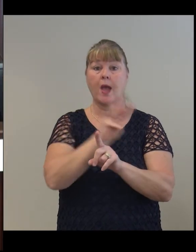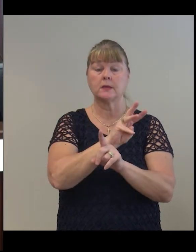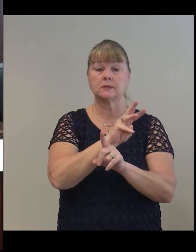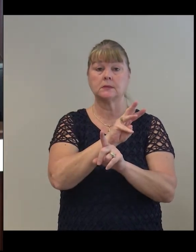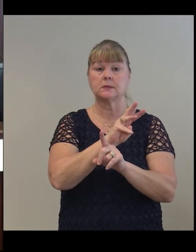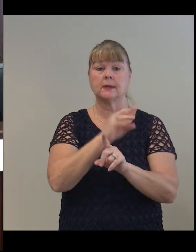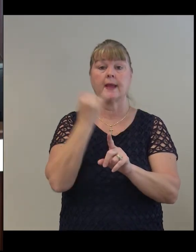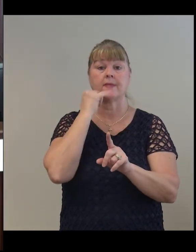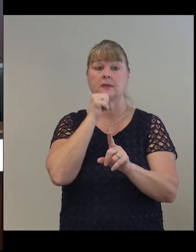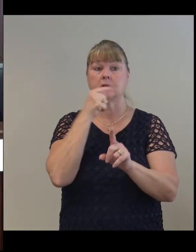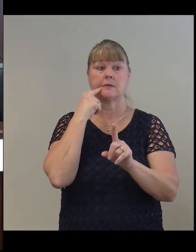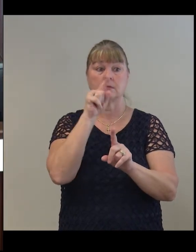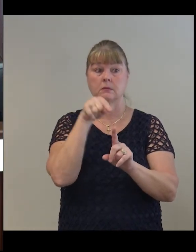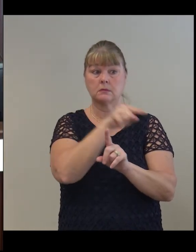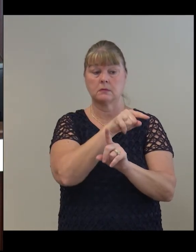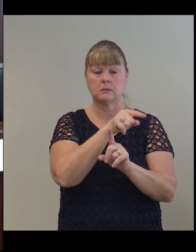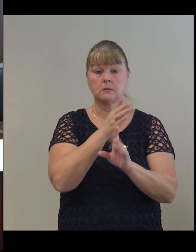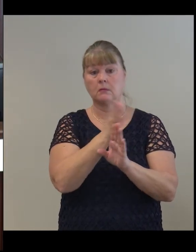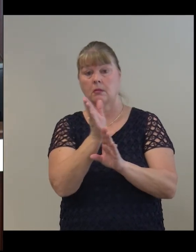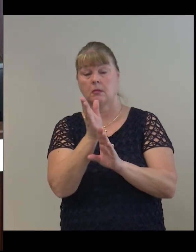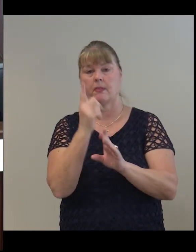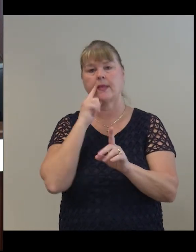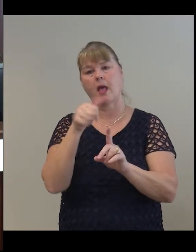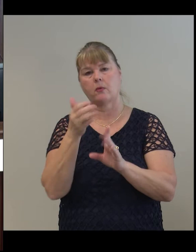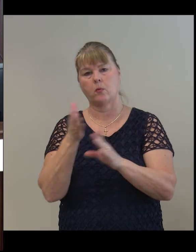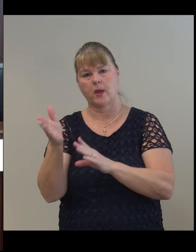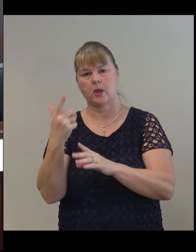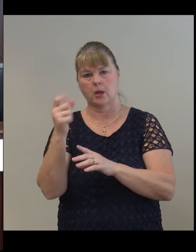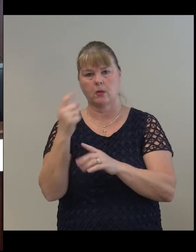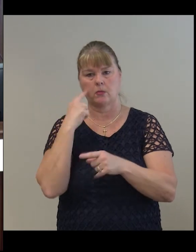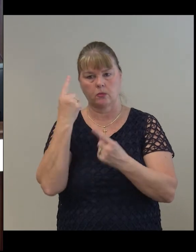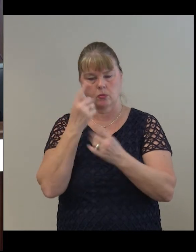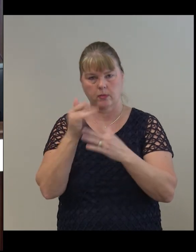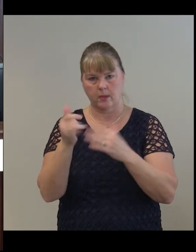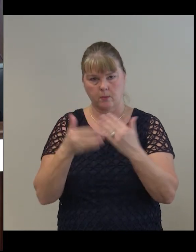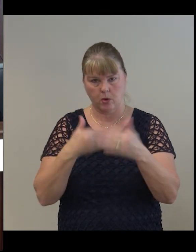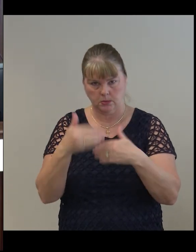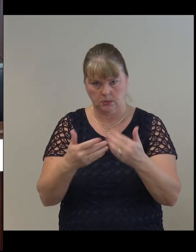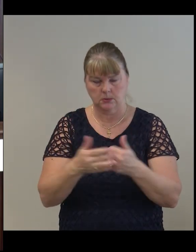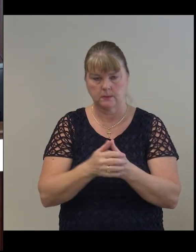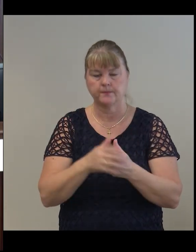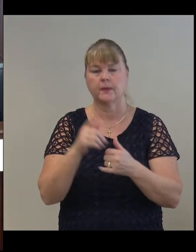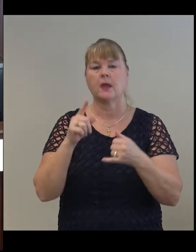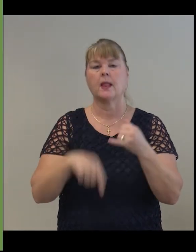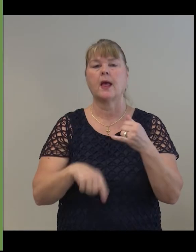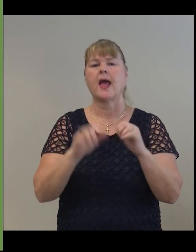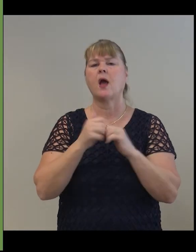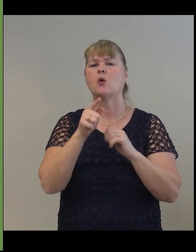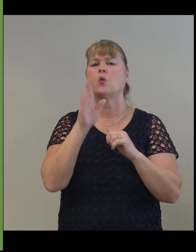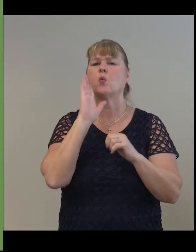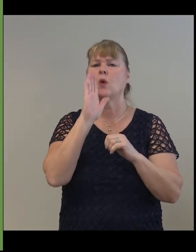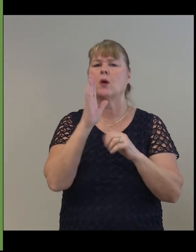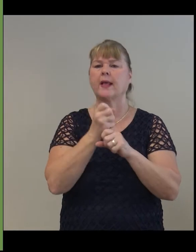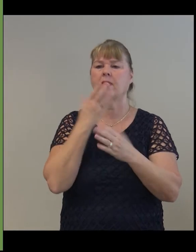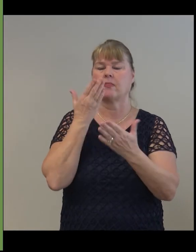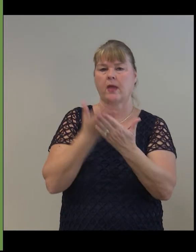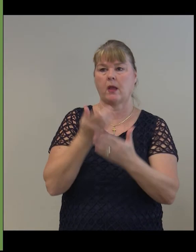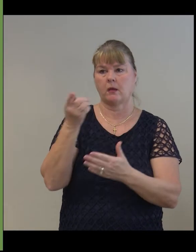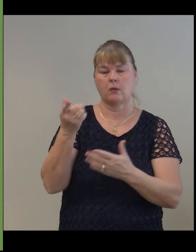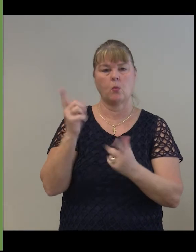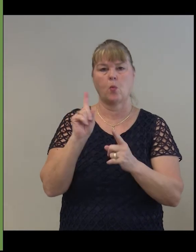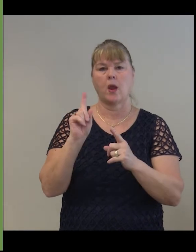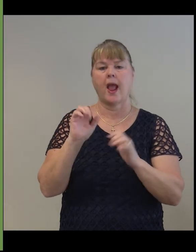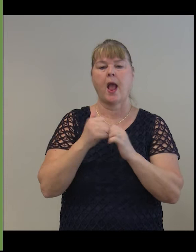your plan if that no longer works? Start thinking through that process. And then lastly, how are you going to get